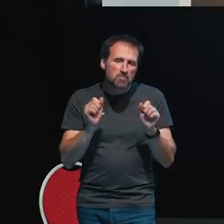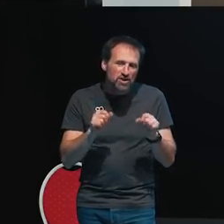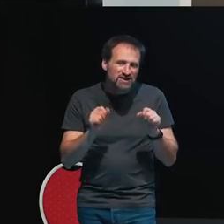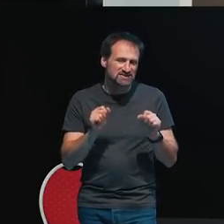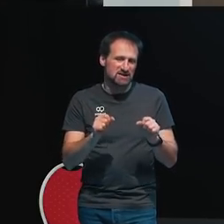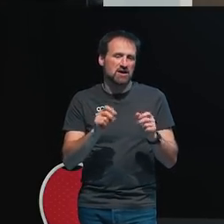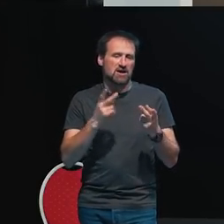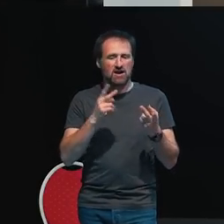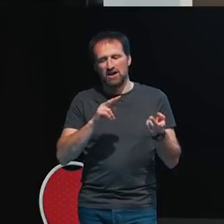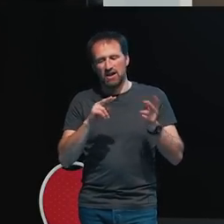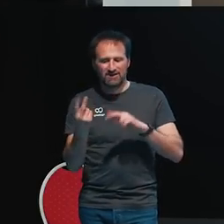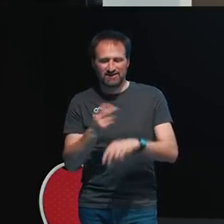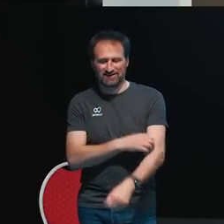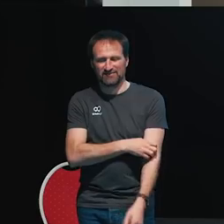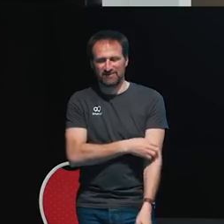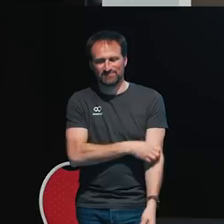alternative.